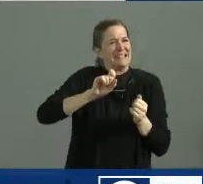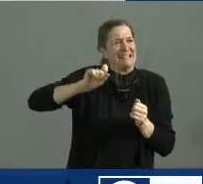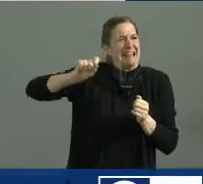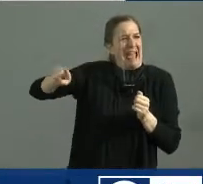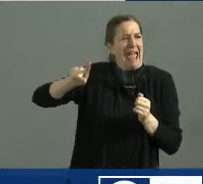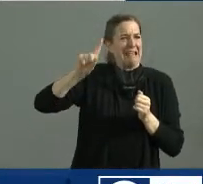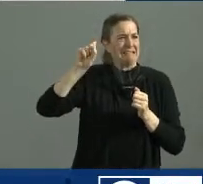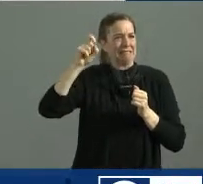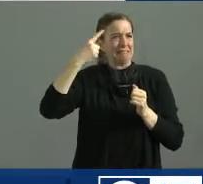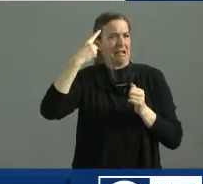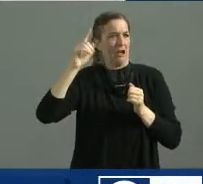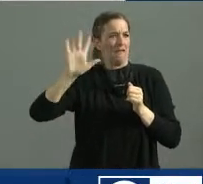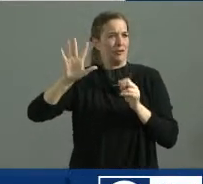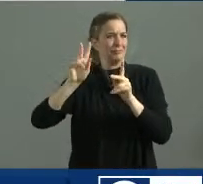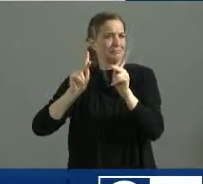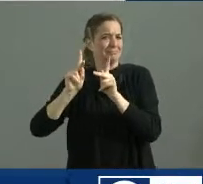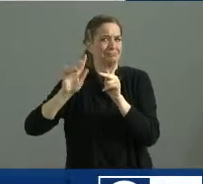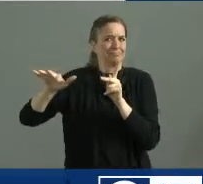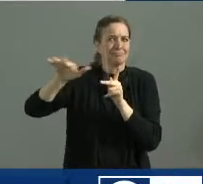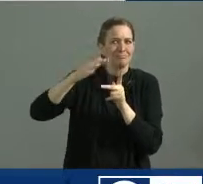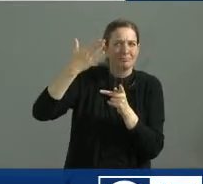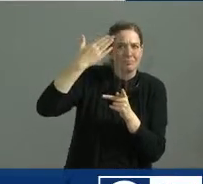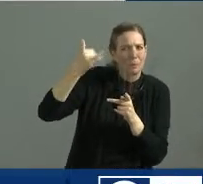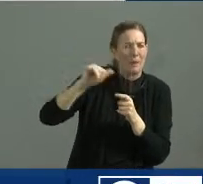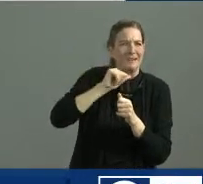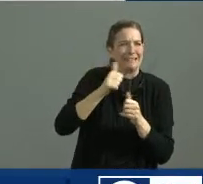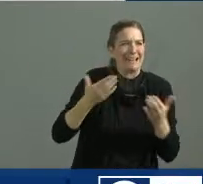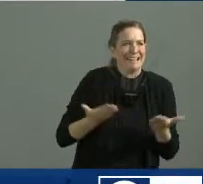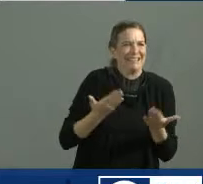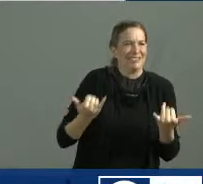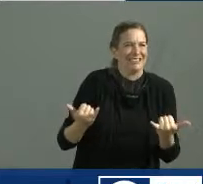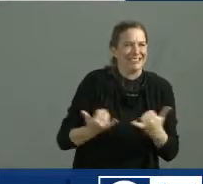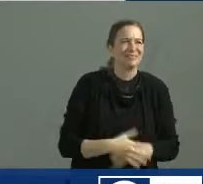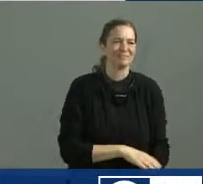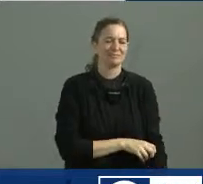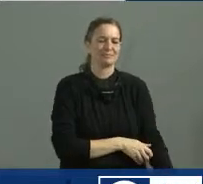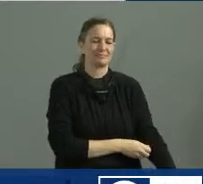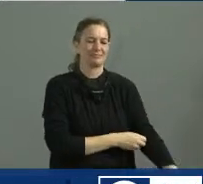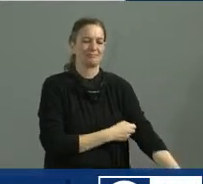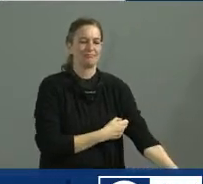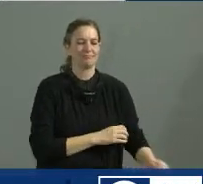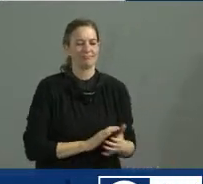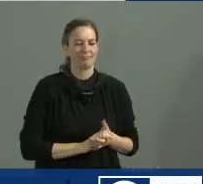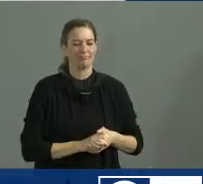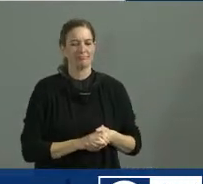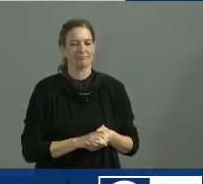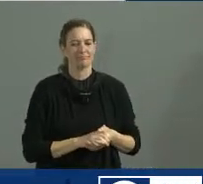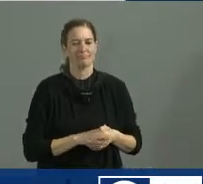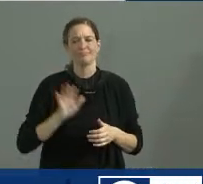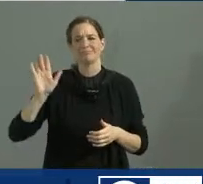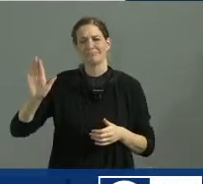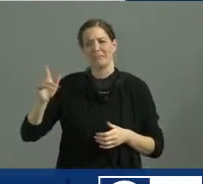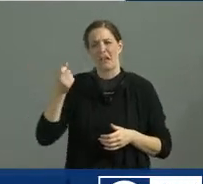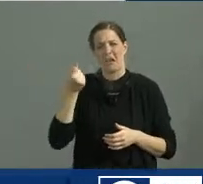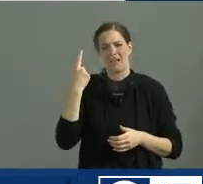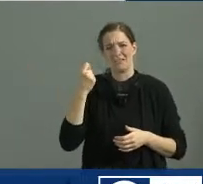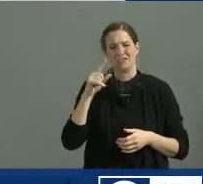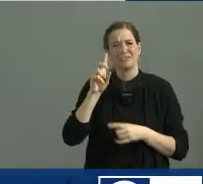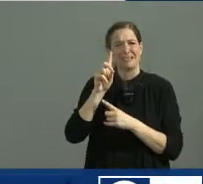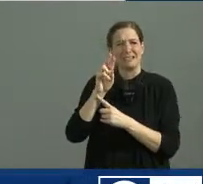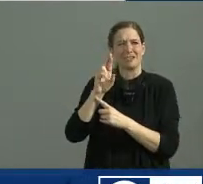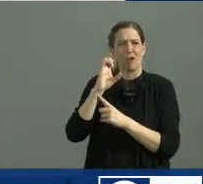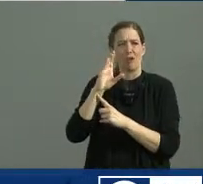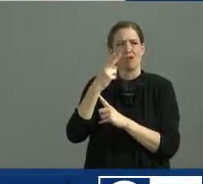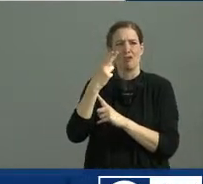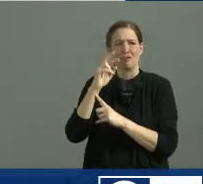thing, Dr. Chris. You're in a tough position, and we all of us know that. We're aware of that, and honestly, my